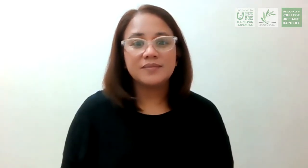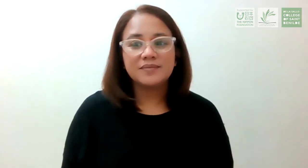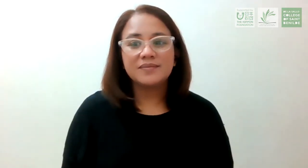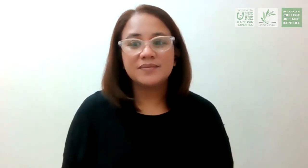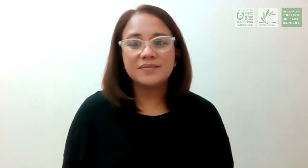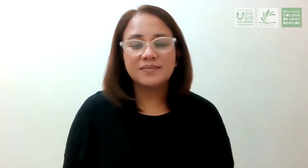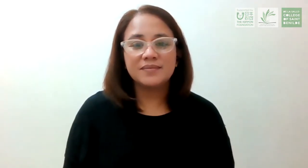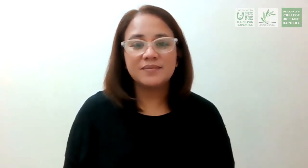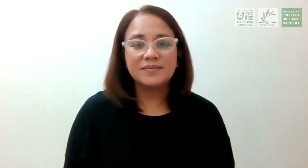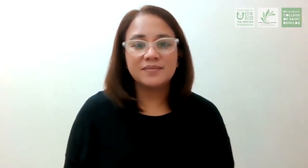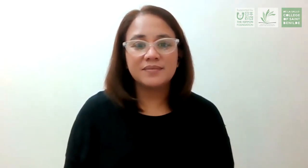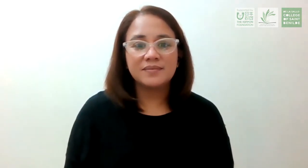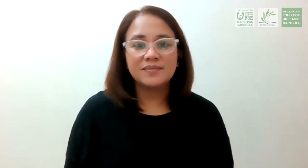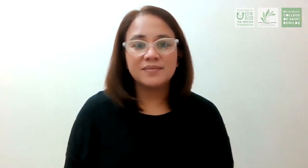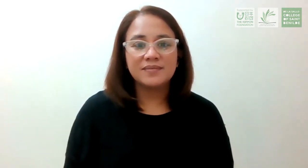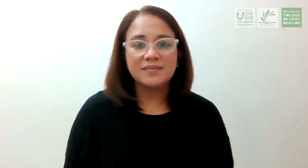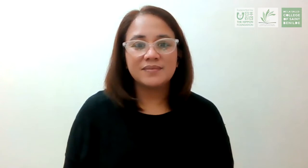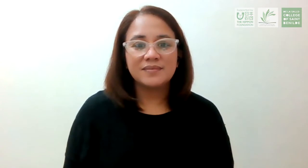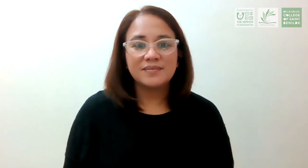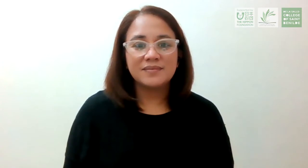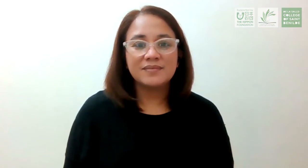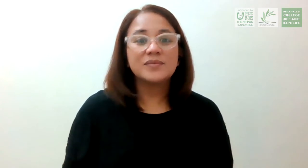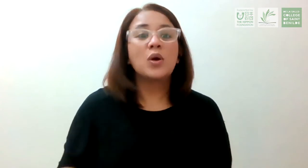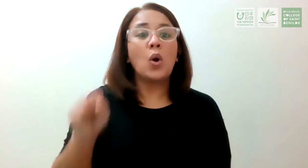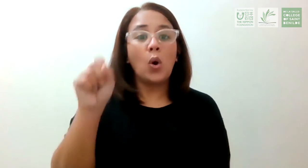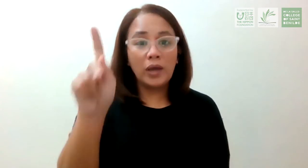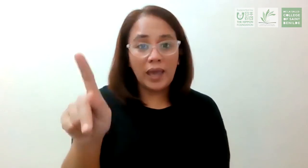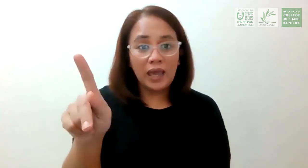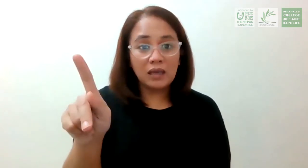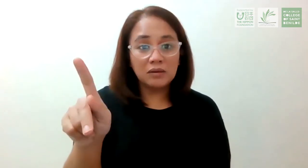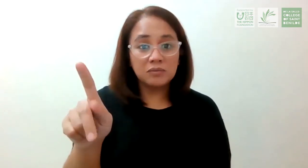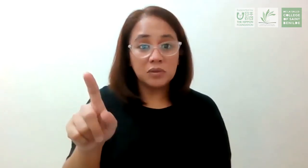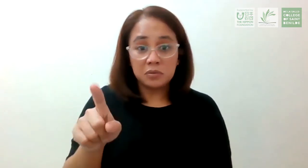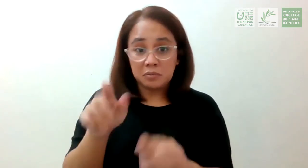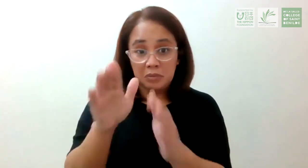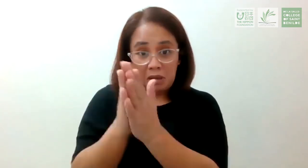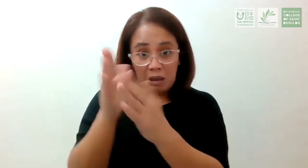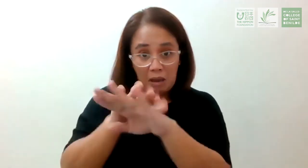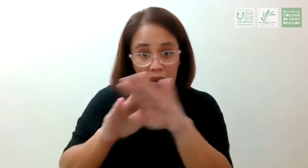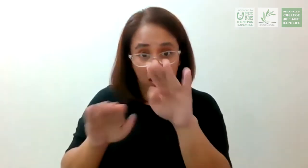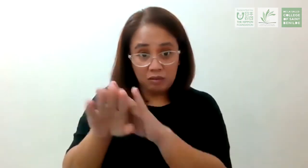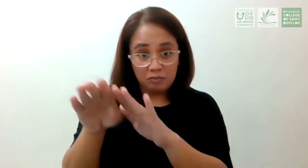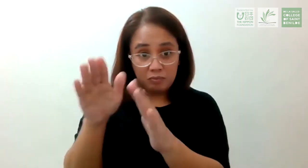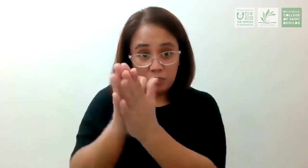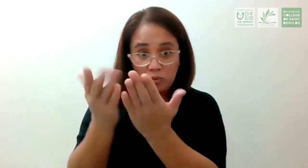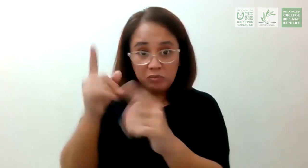Handbook, sir, handbook. Okay, so we can't use these handbooks outside of class?